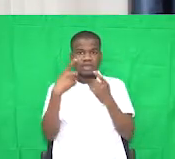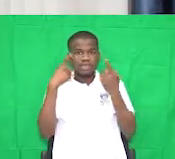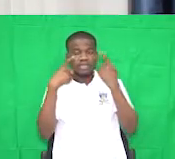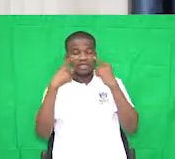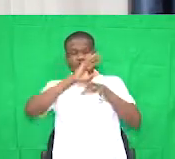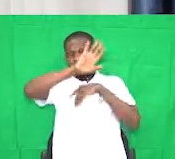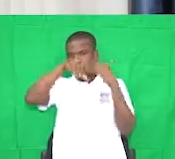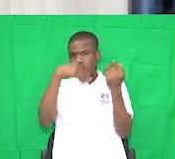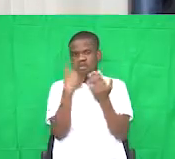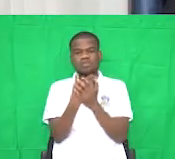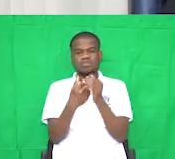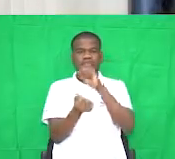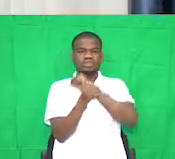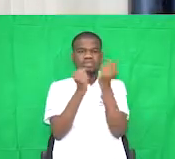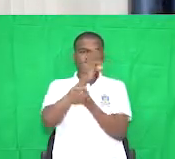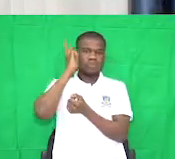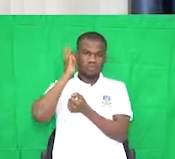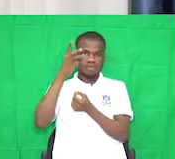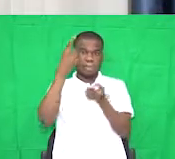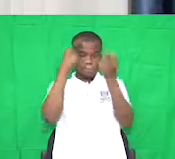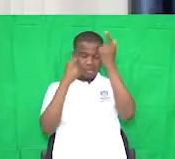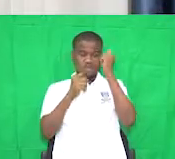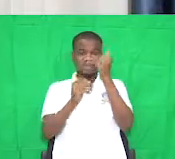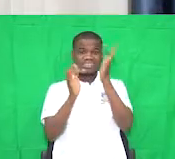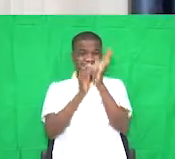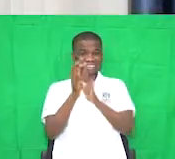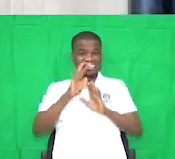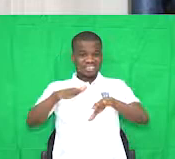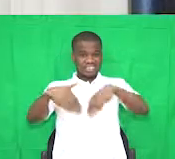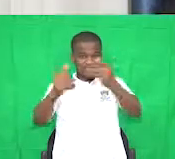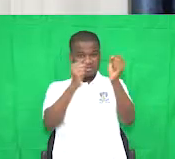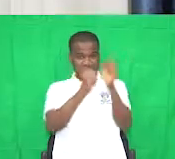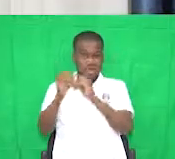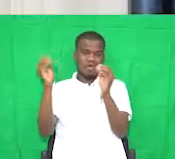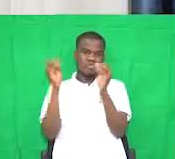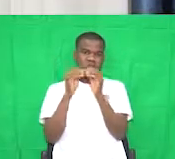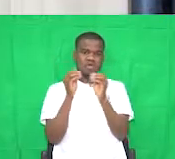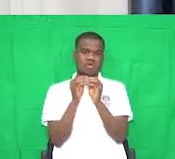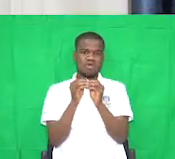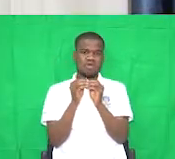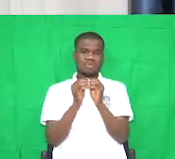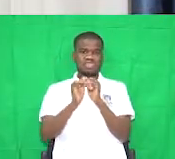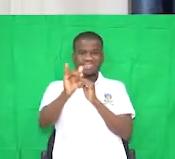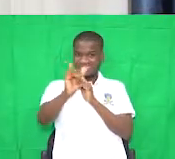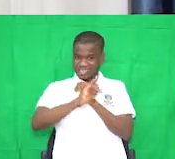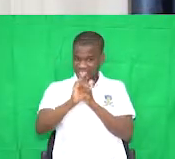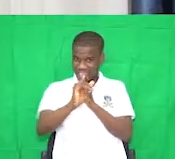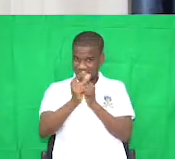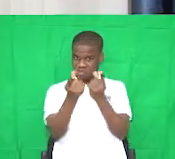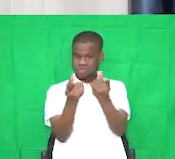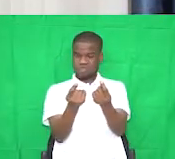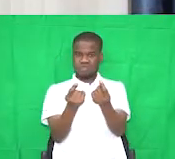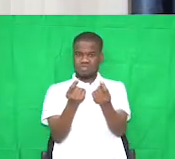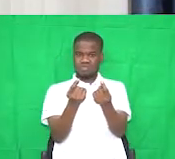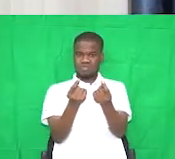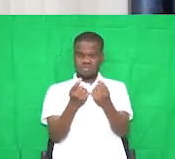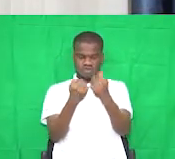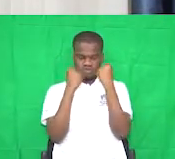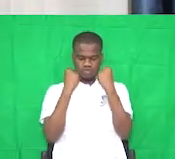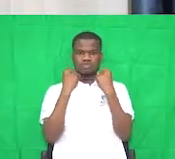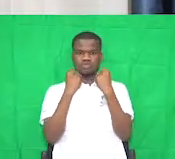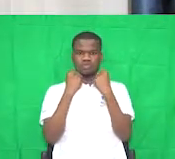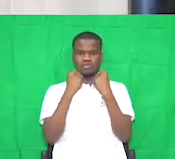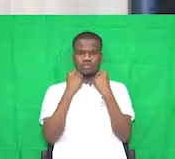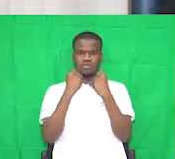he guarded these traits, he says that you must be strong in the grace of our Lord Jesus